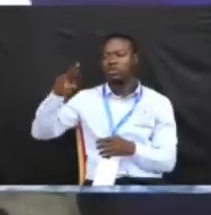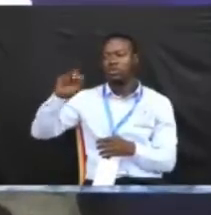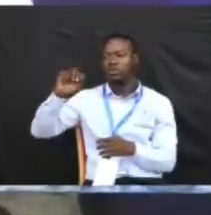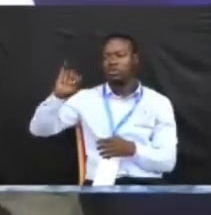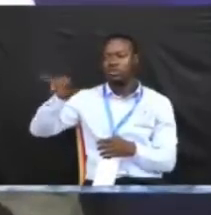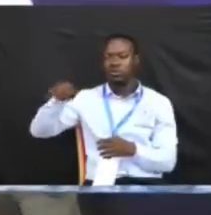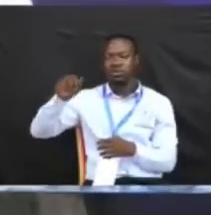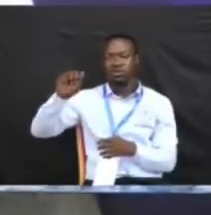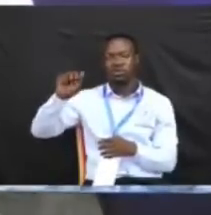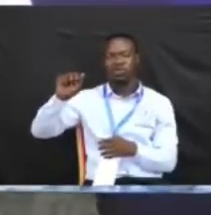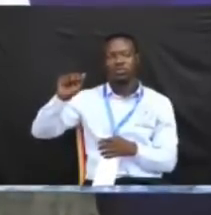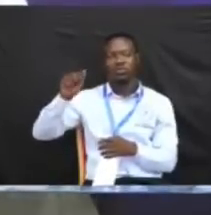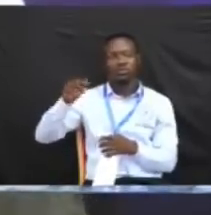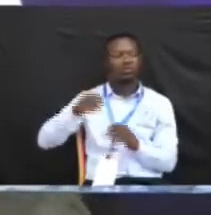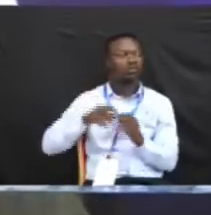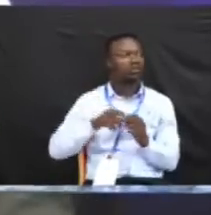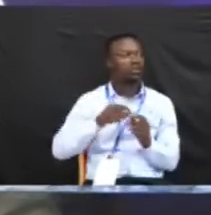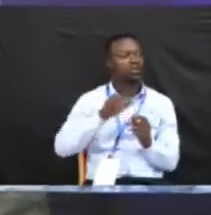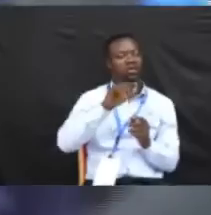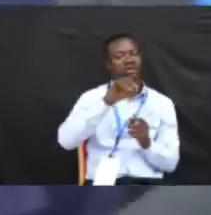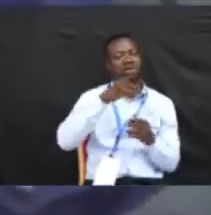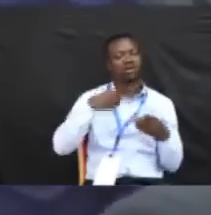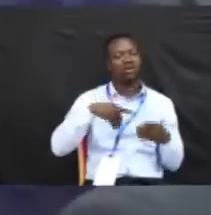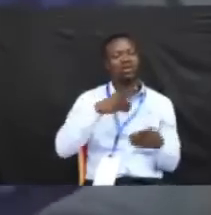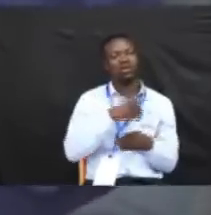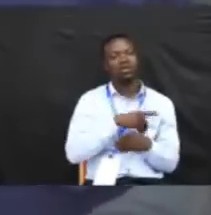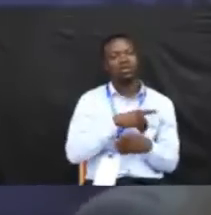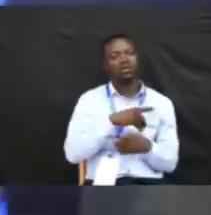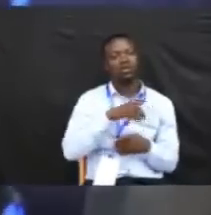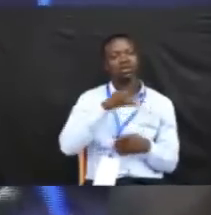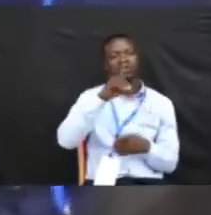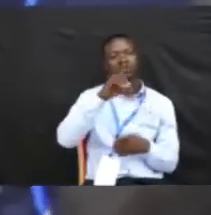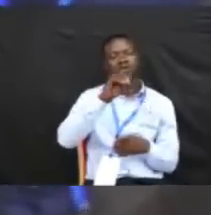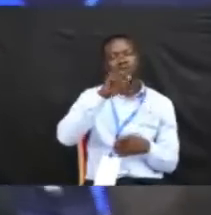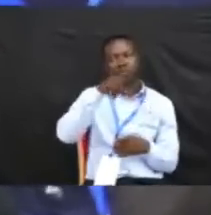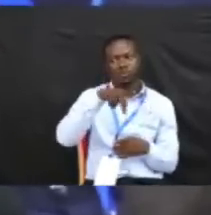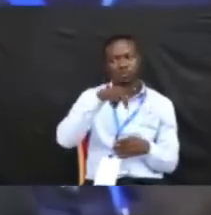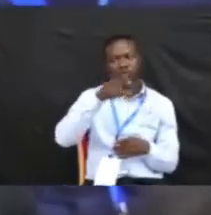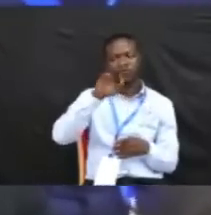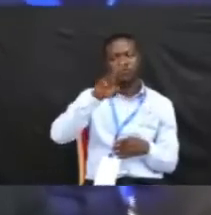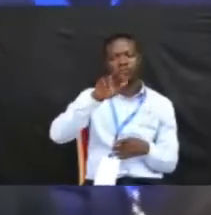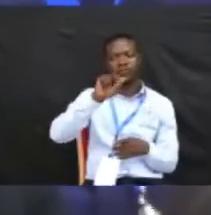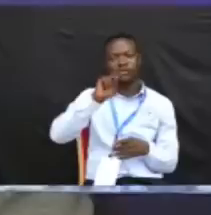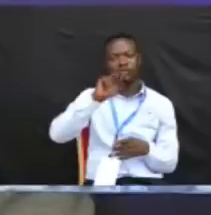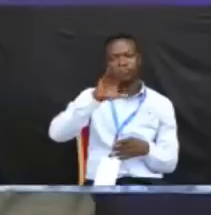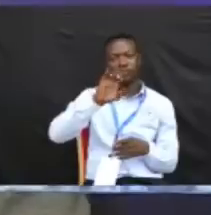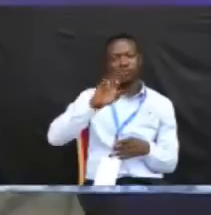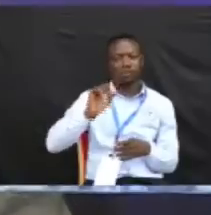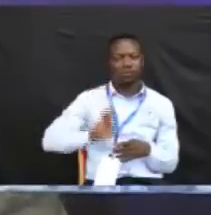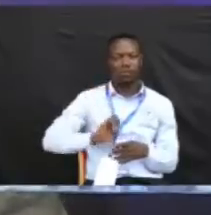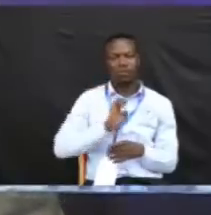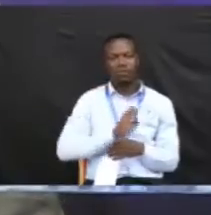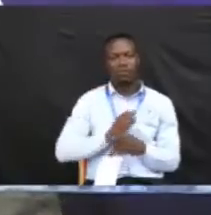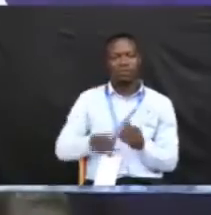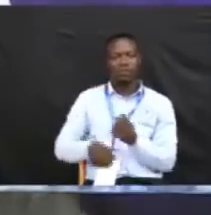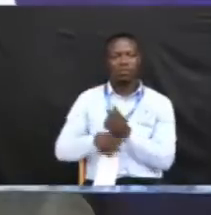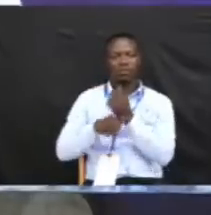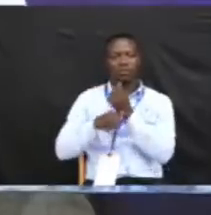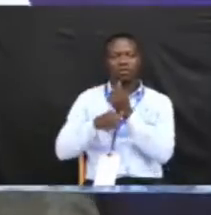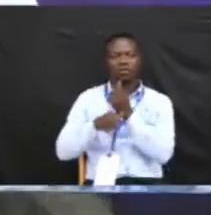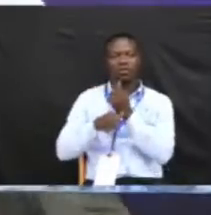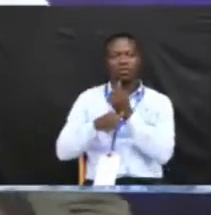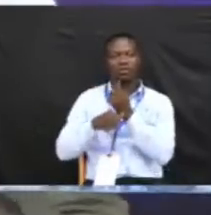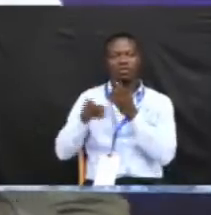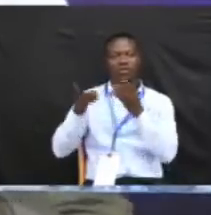you are welcome. Dickness no D O Dr. Francis Oman Ado, Elder, Deputy Director, Ghana